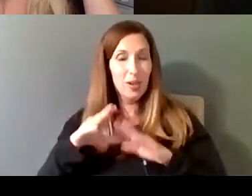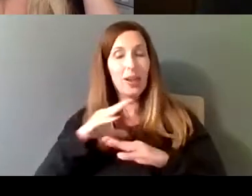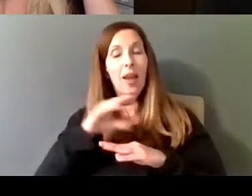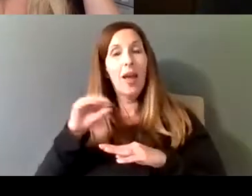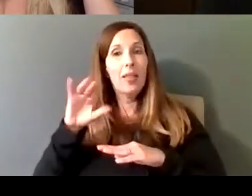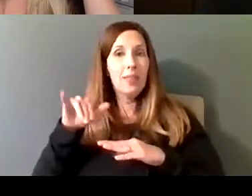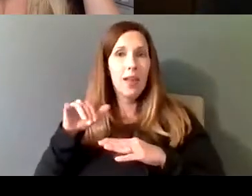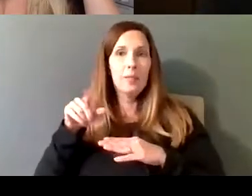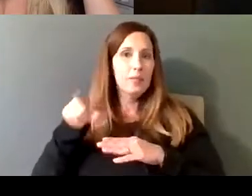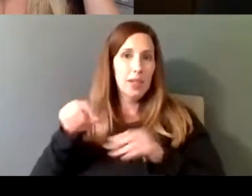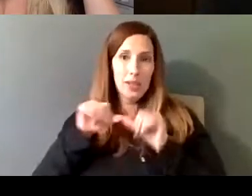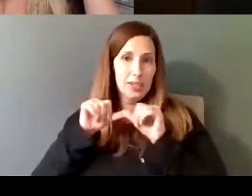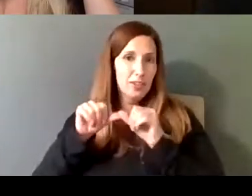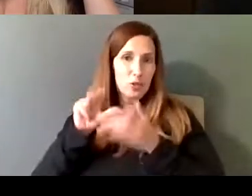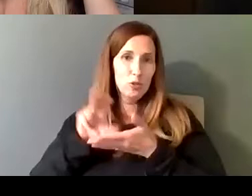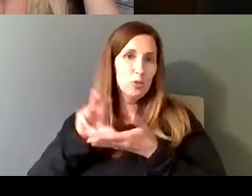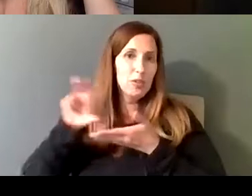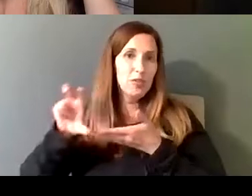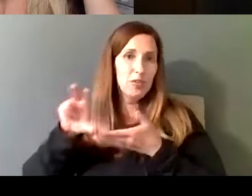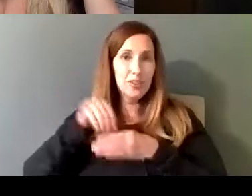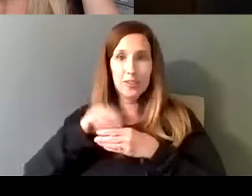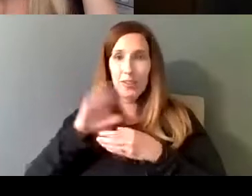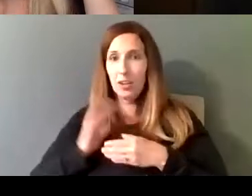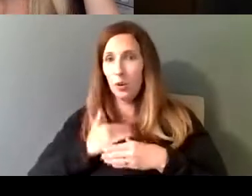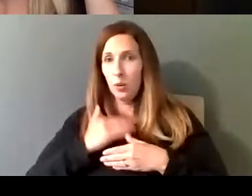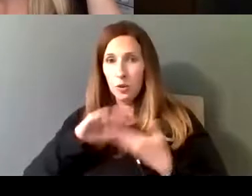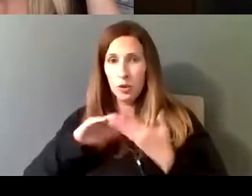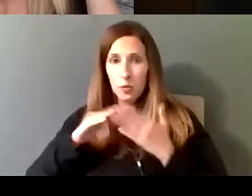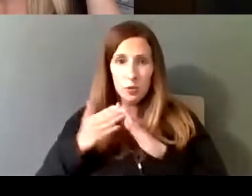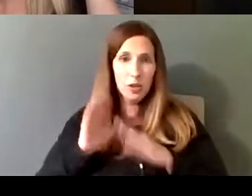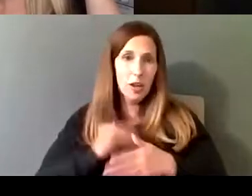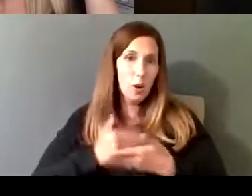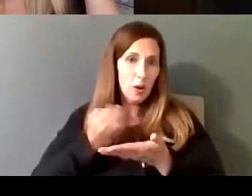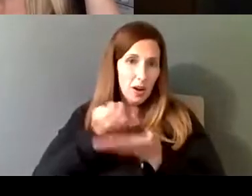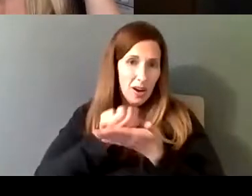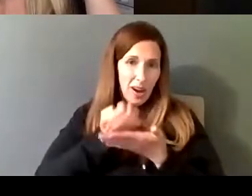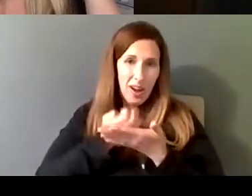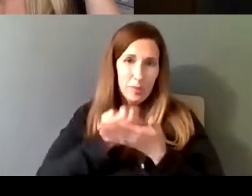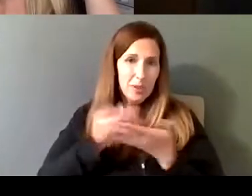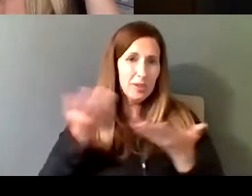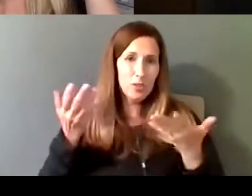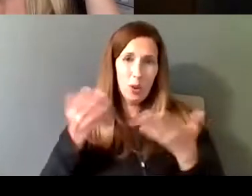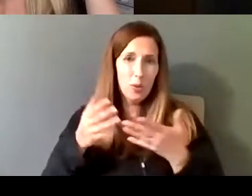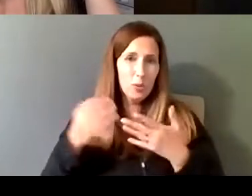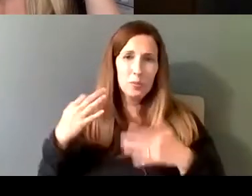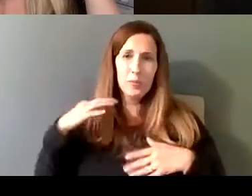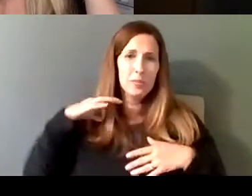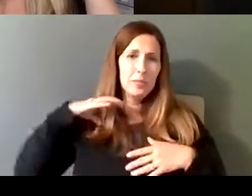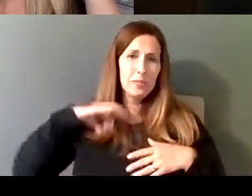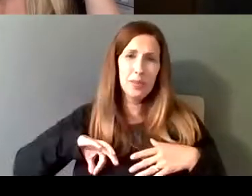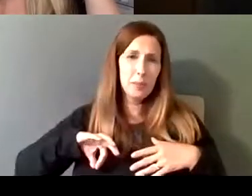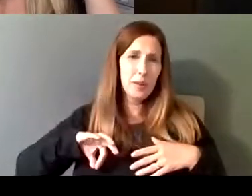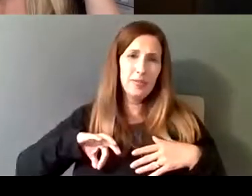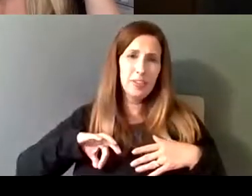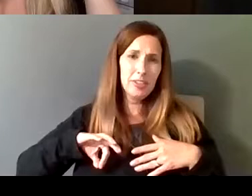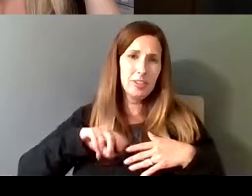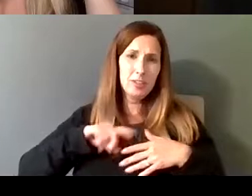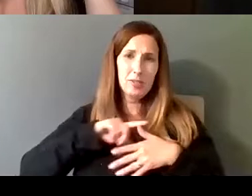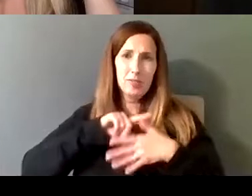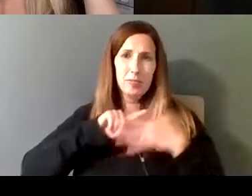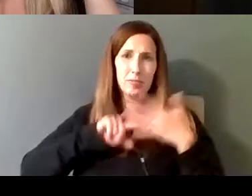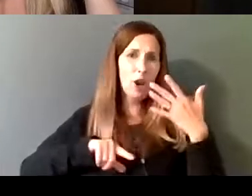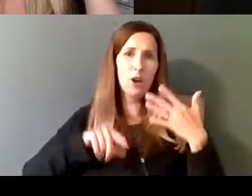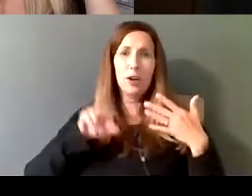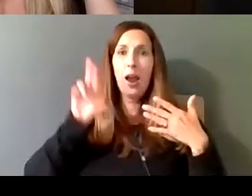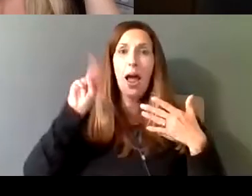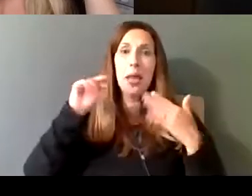they continue to invest in our community, in our economy, and so it's just the benefits are unlimited,